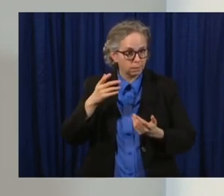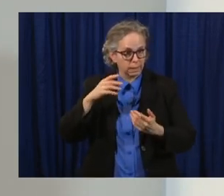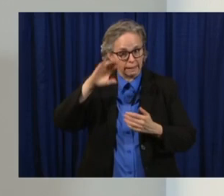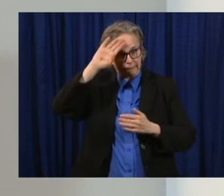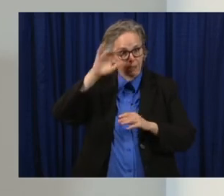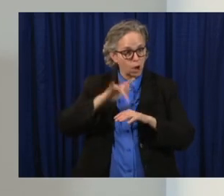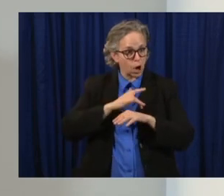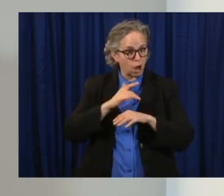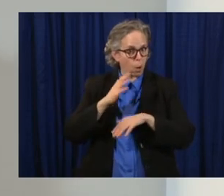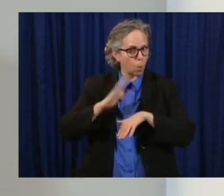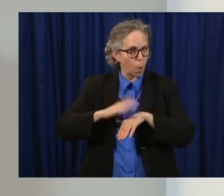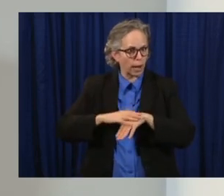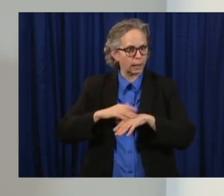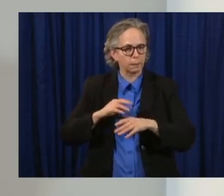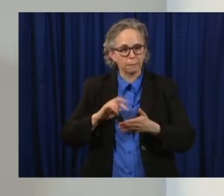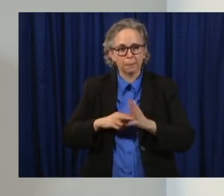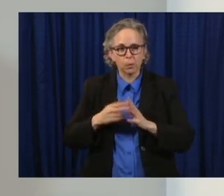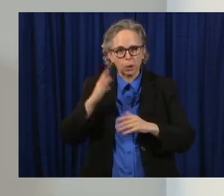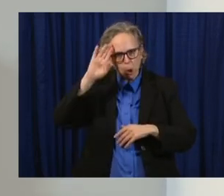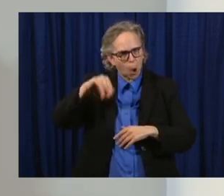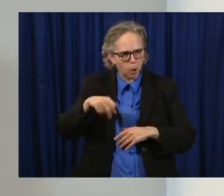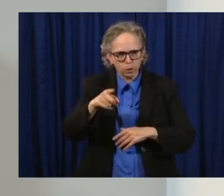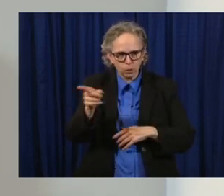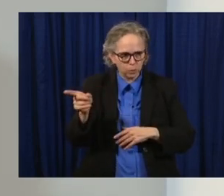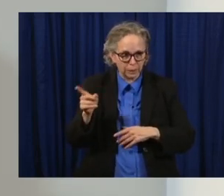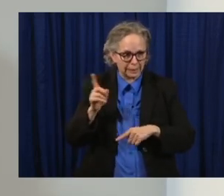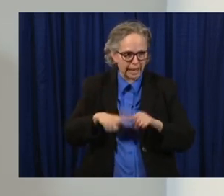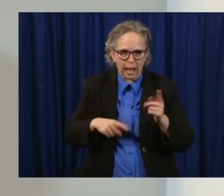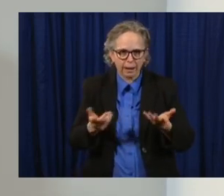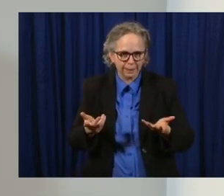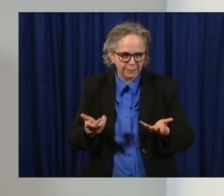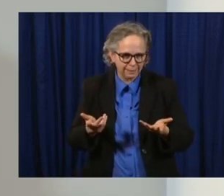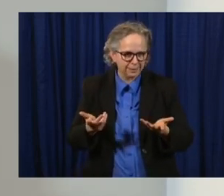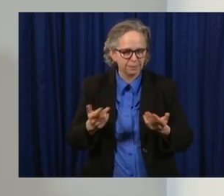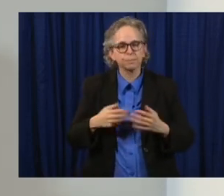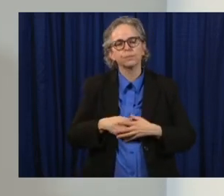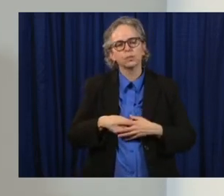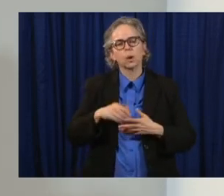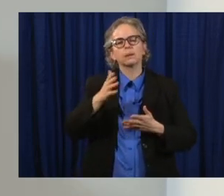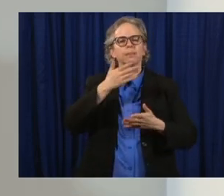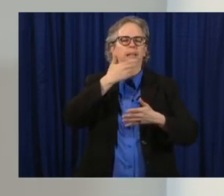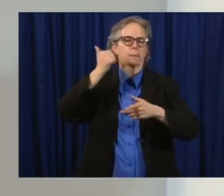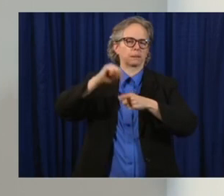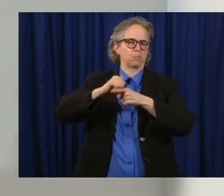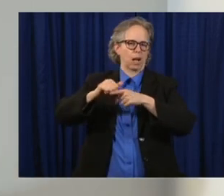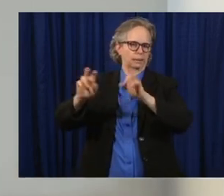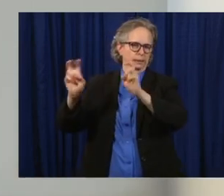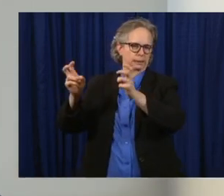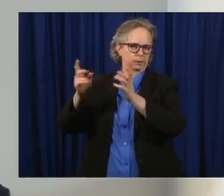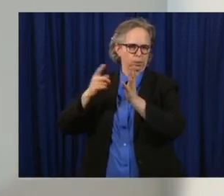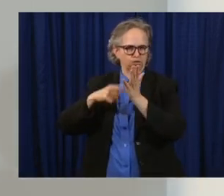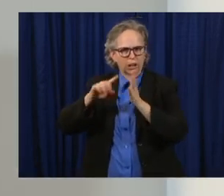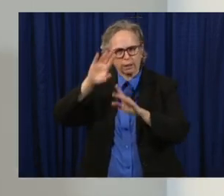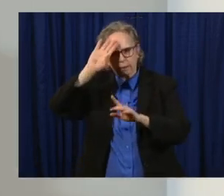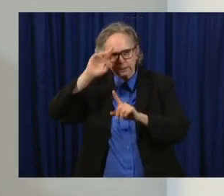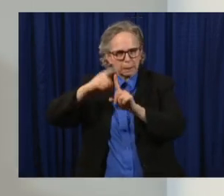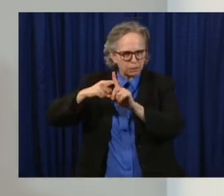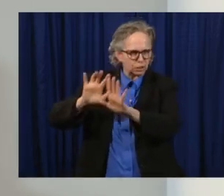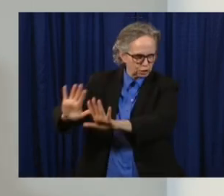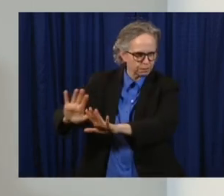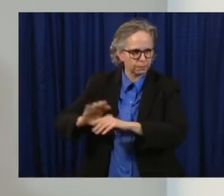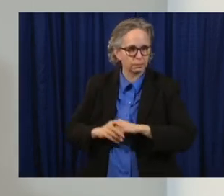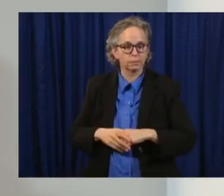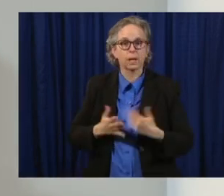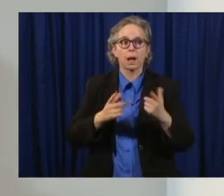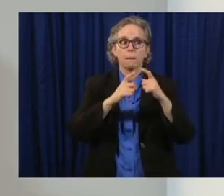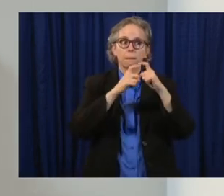sick. But we understand everybody doesn't have those things. So we're creating best practices. And understand, a mask doesn't necessarily have to be something that